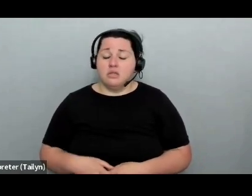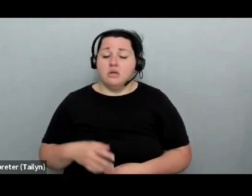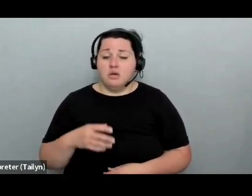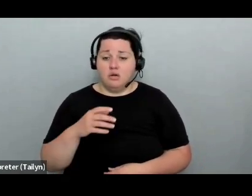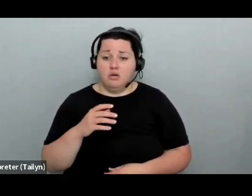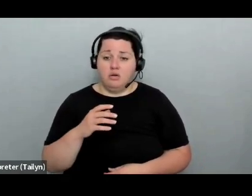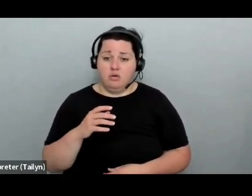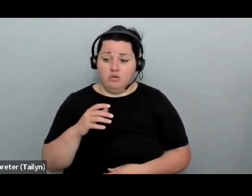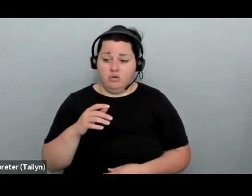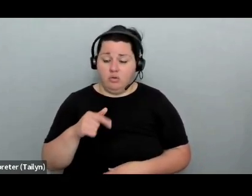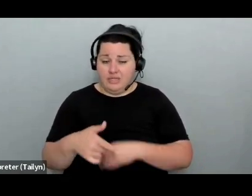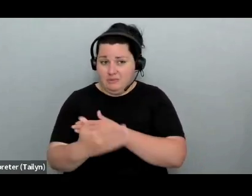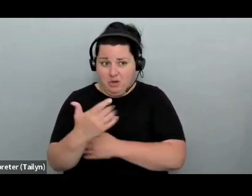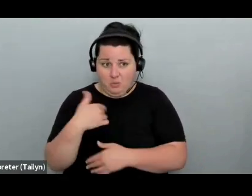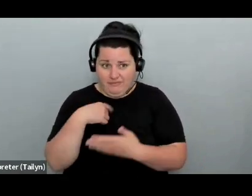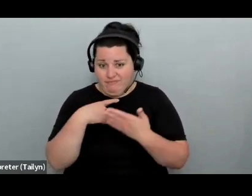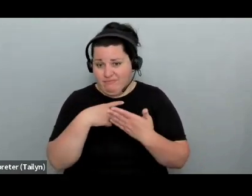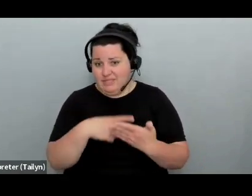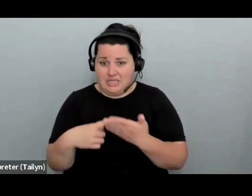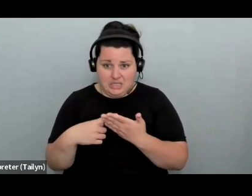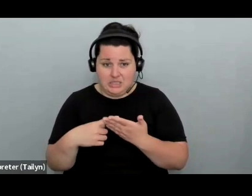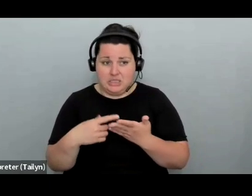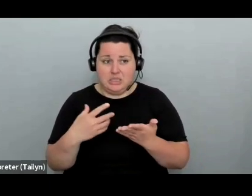our morning talking a lot about